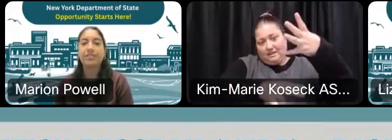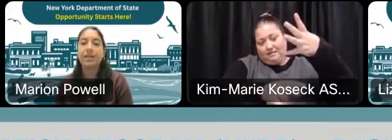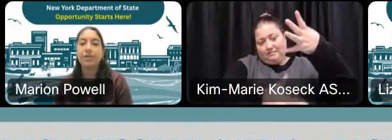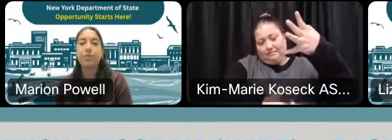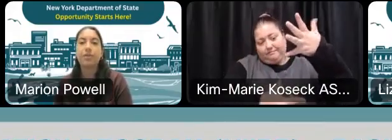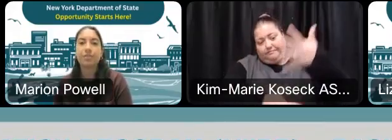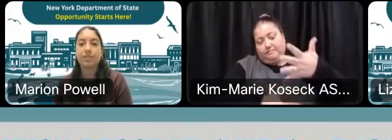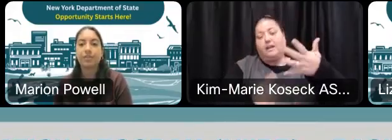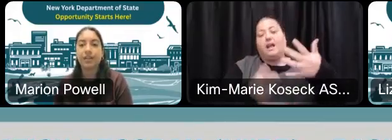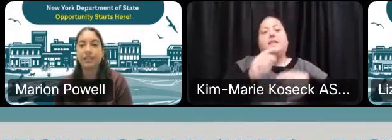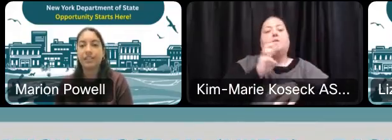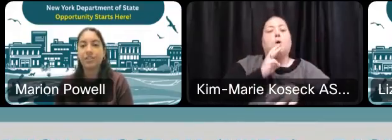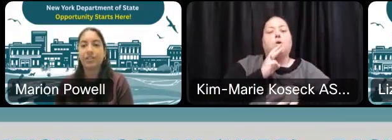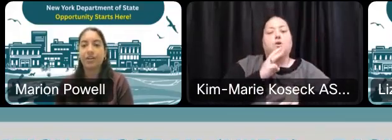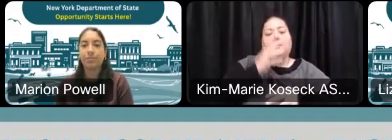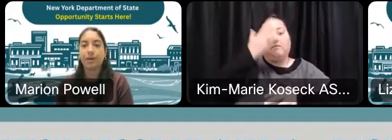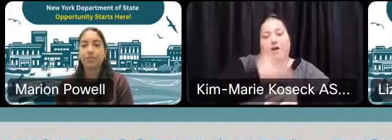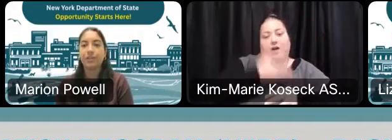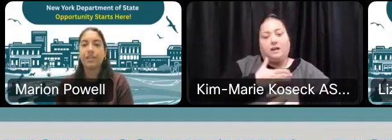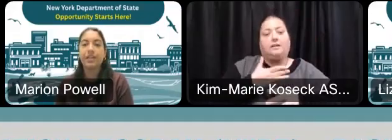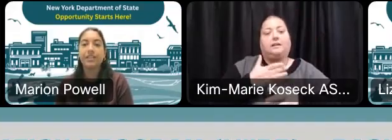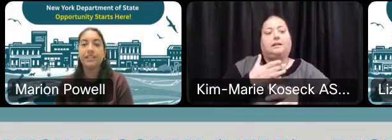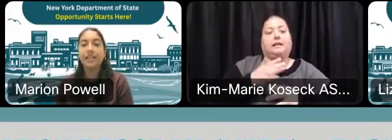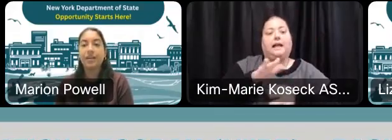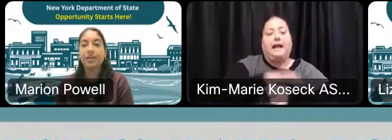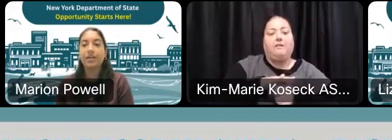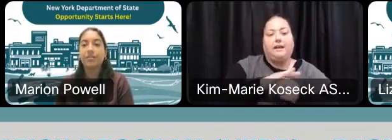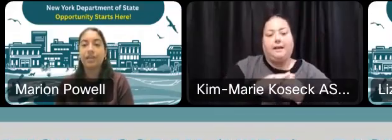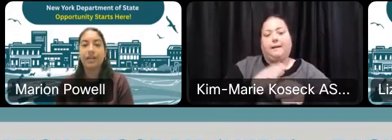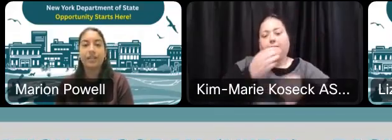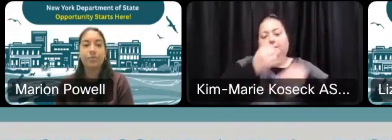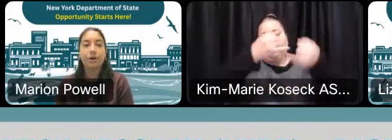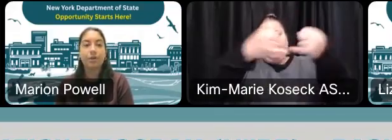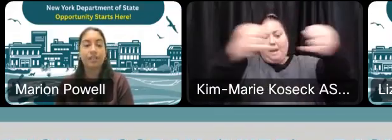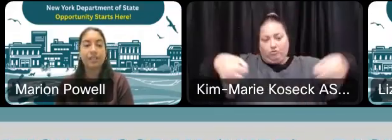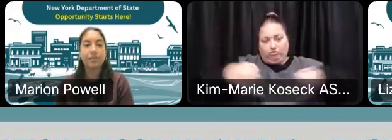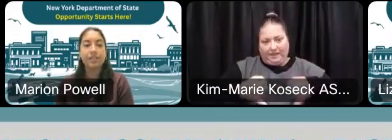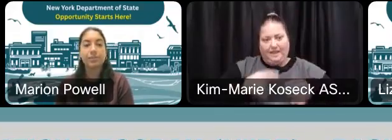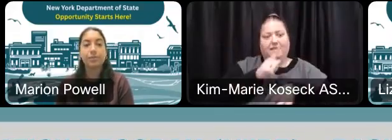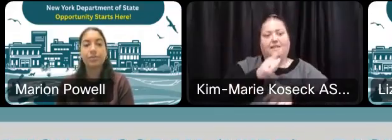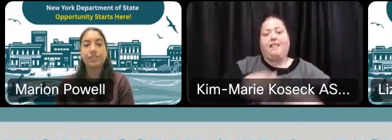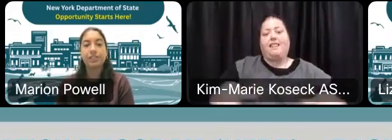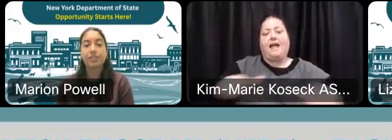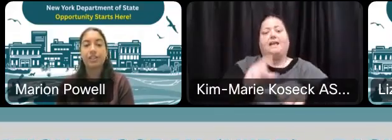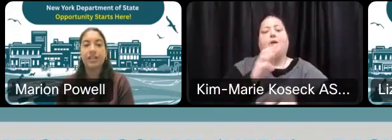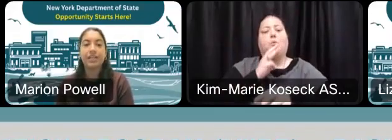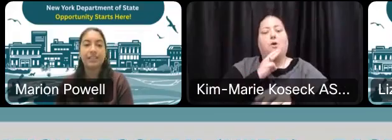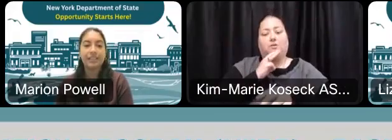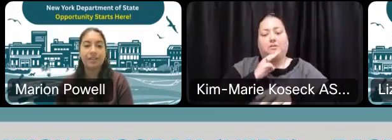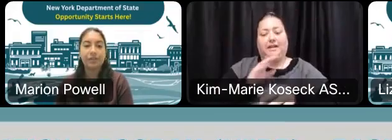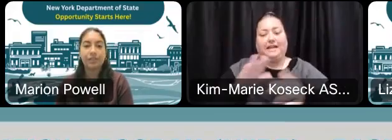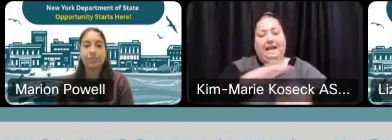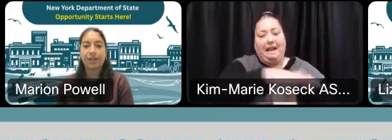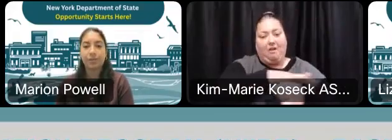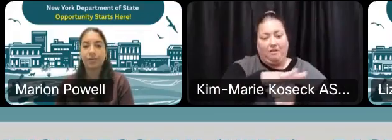being to define a waterfront revitalization area boundary. And this is the area of land and water within the municipal jurisdiction that